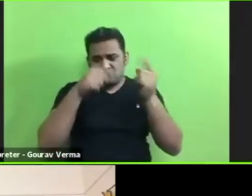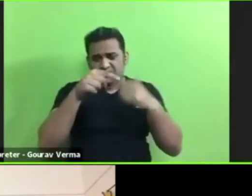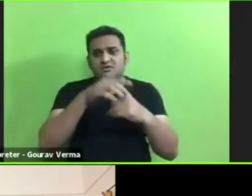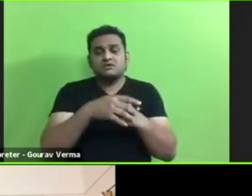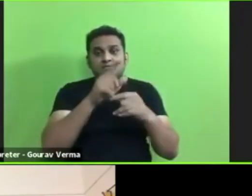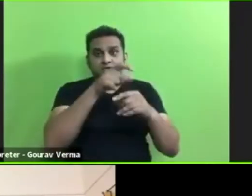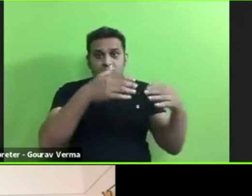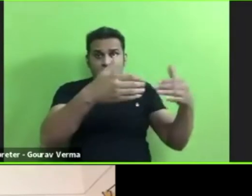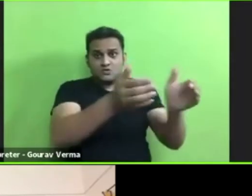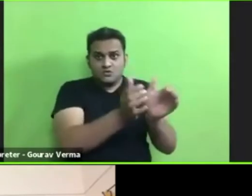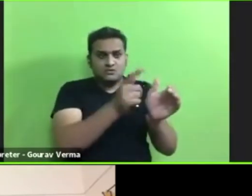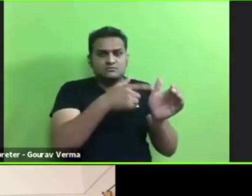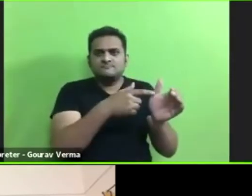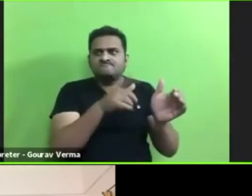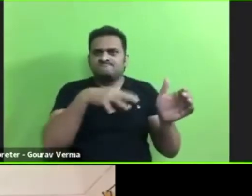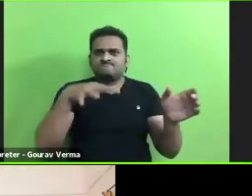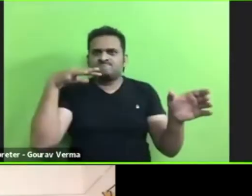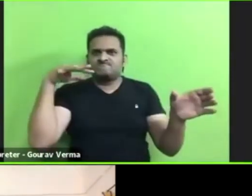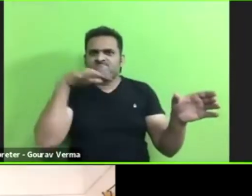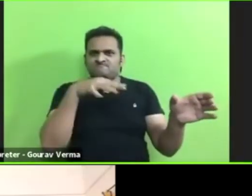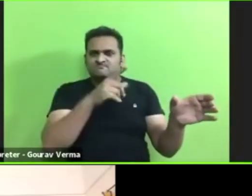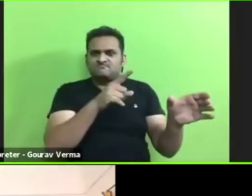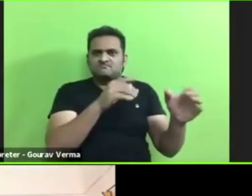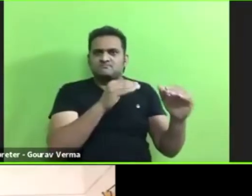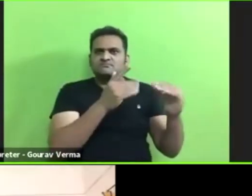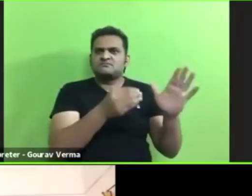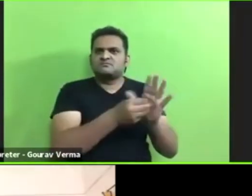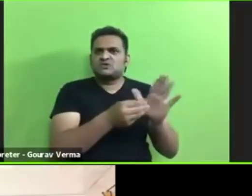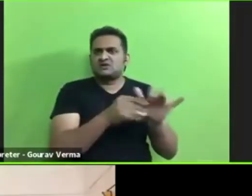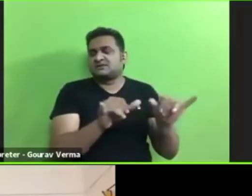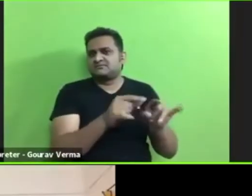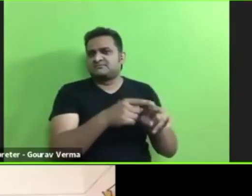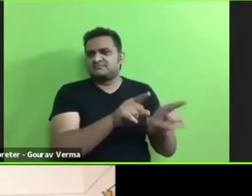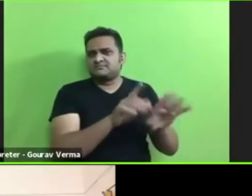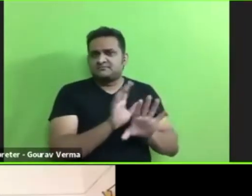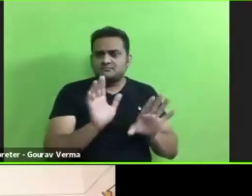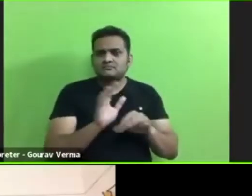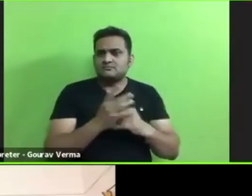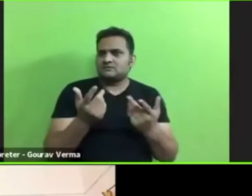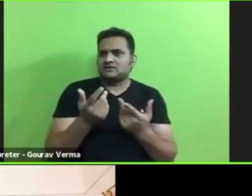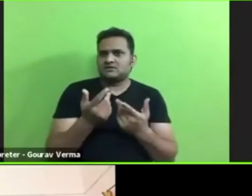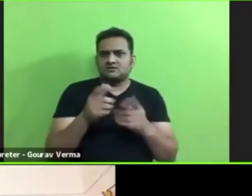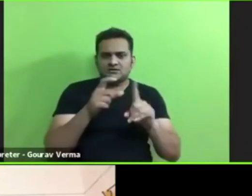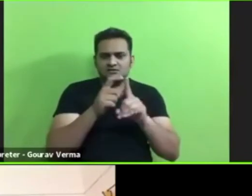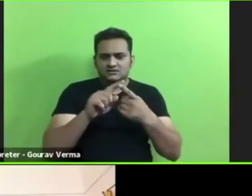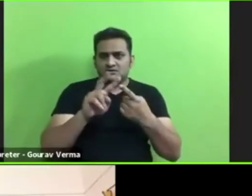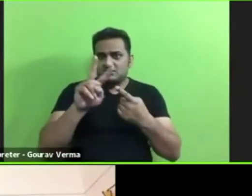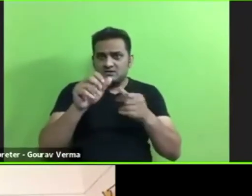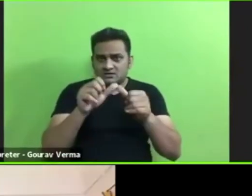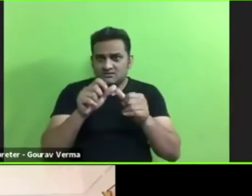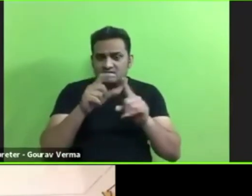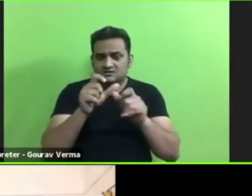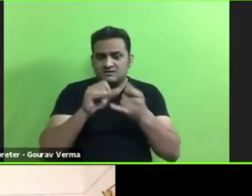pushed down the social hierarchy to being equivalent to prostitutes. In fact, the word Devadasi